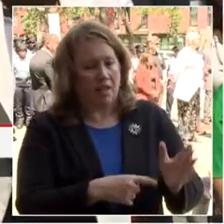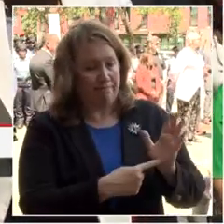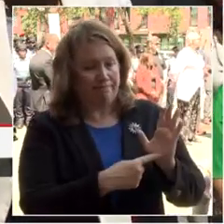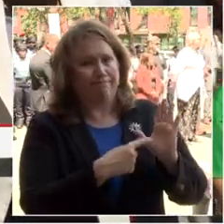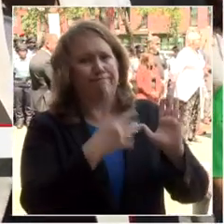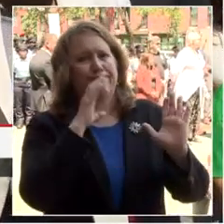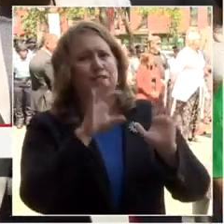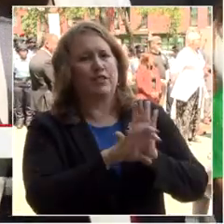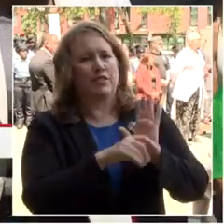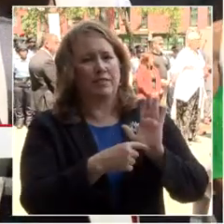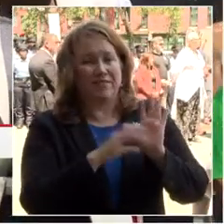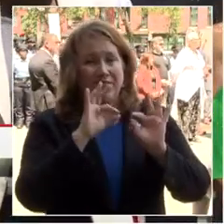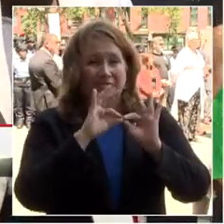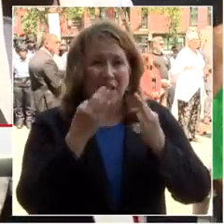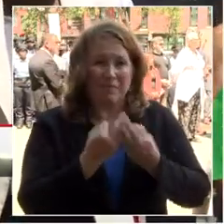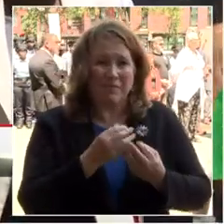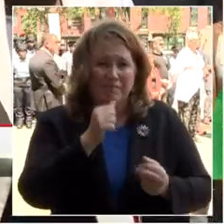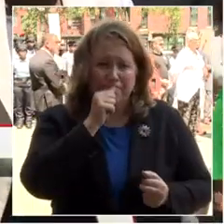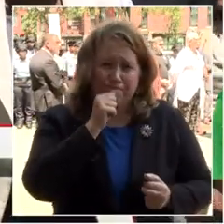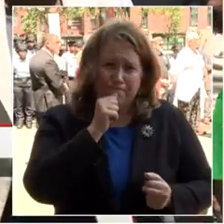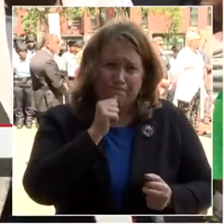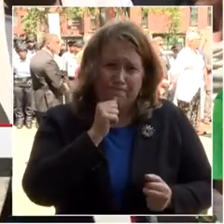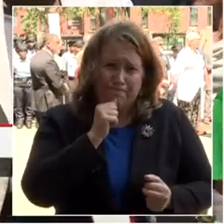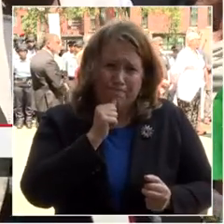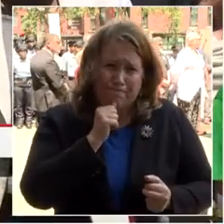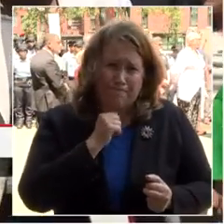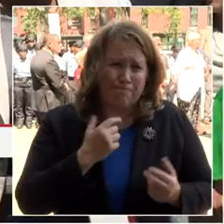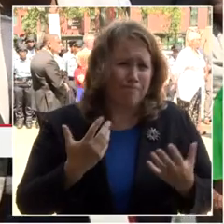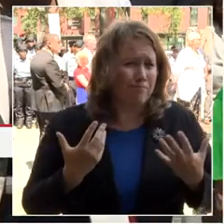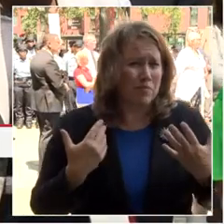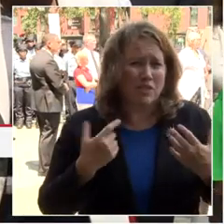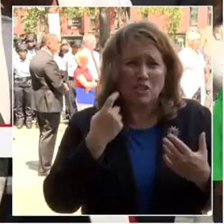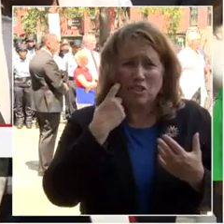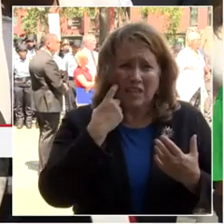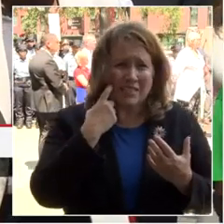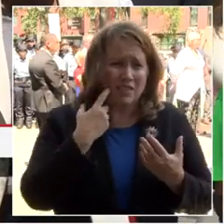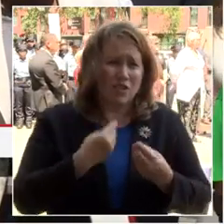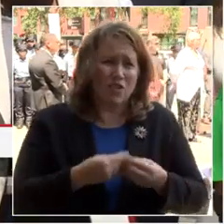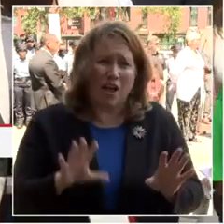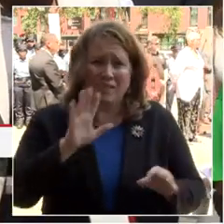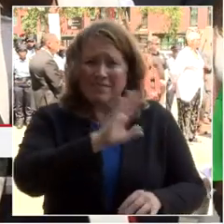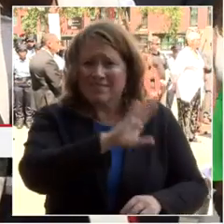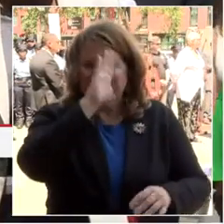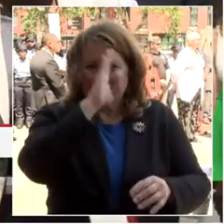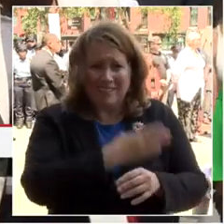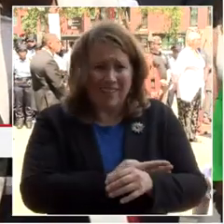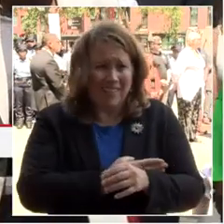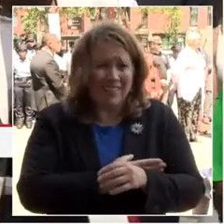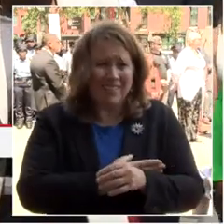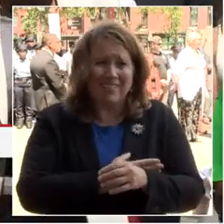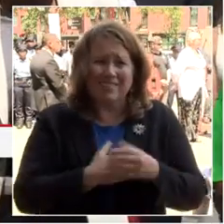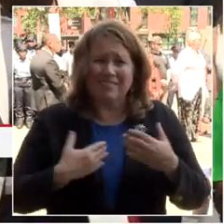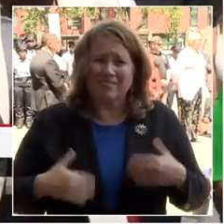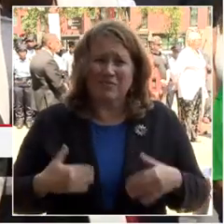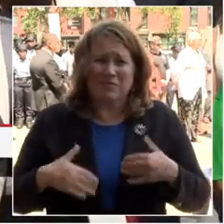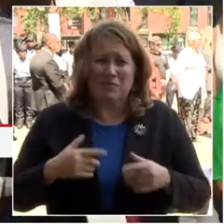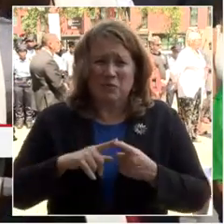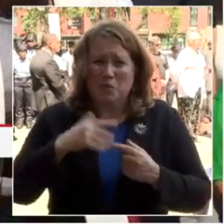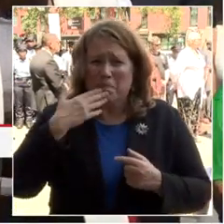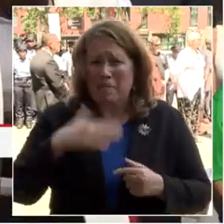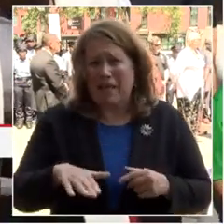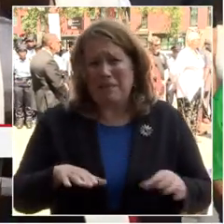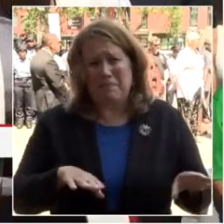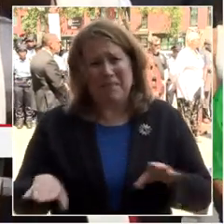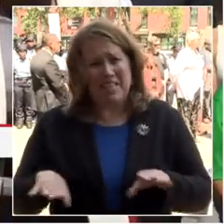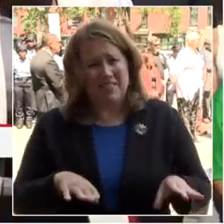through. They're dealing with having lost their 15-year-old son senselessly to an act of violence. And that young man should be